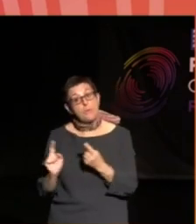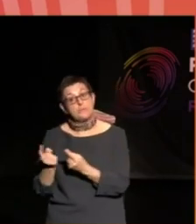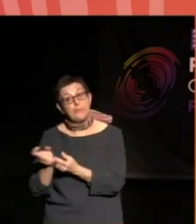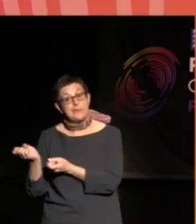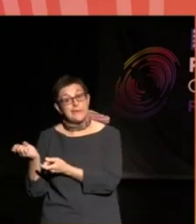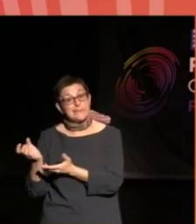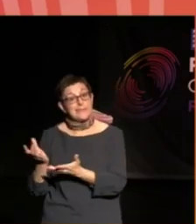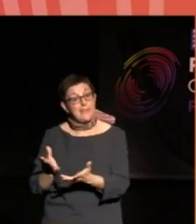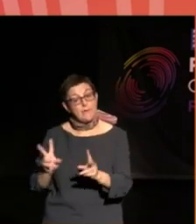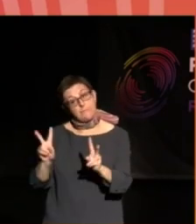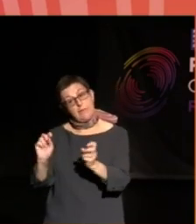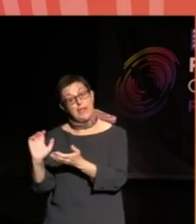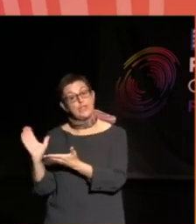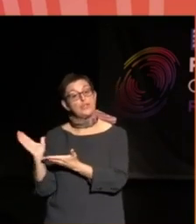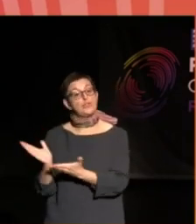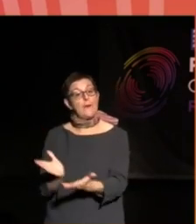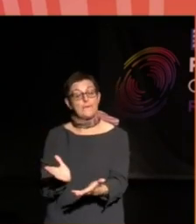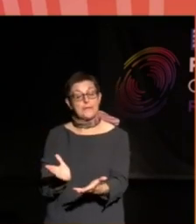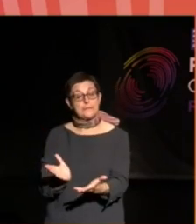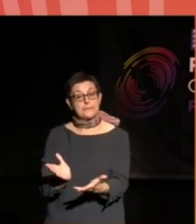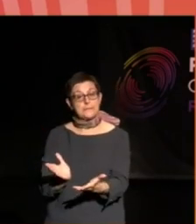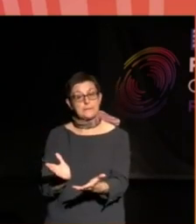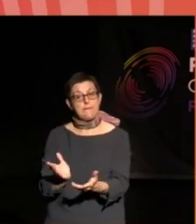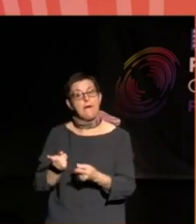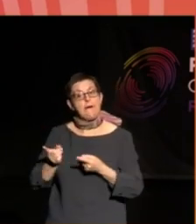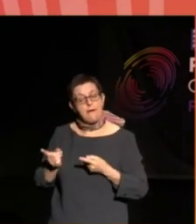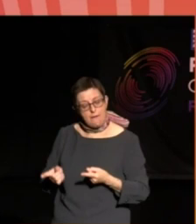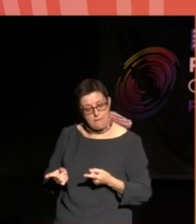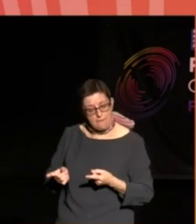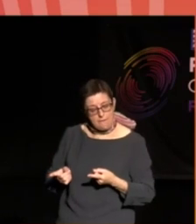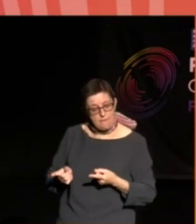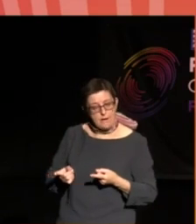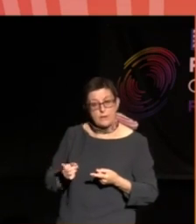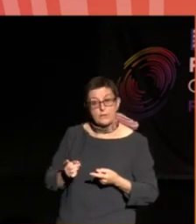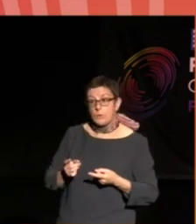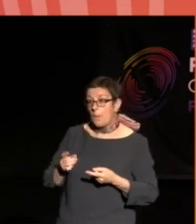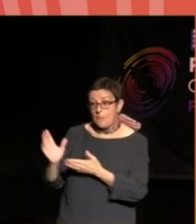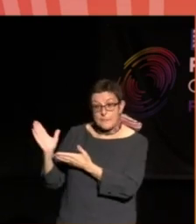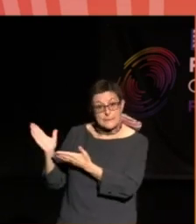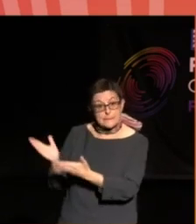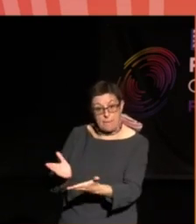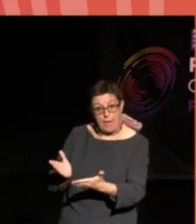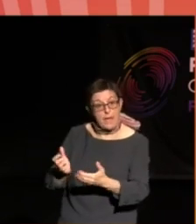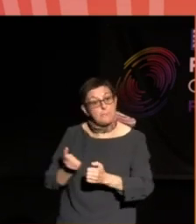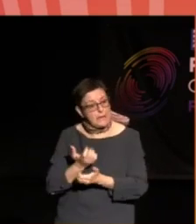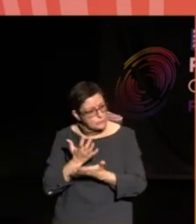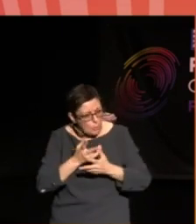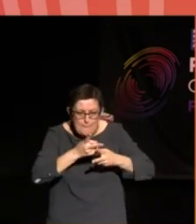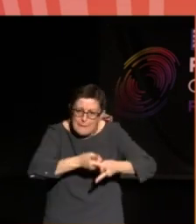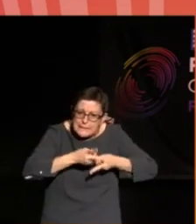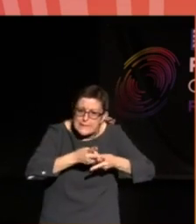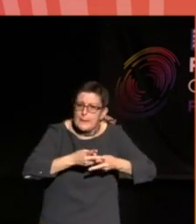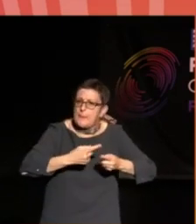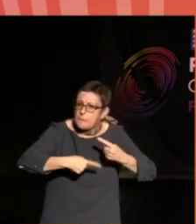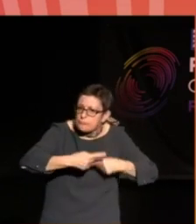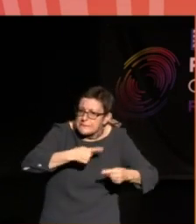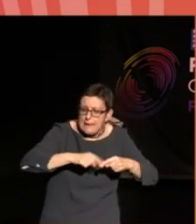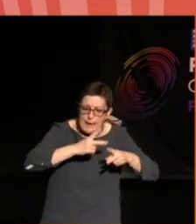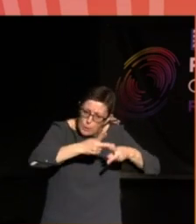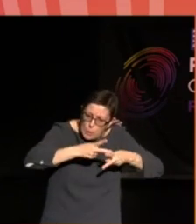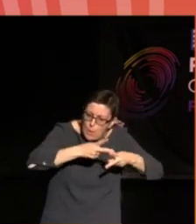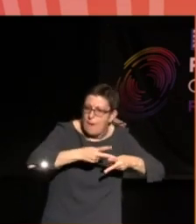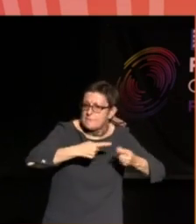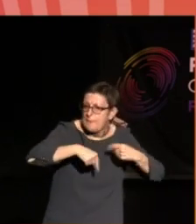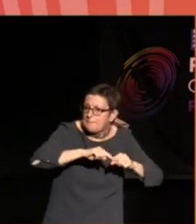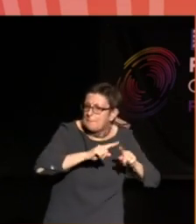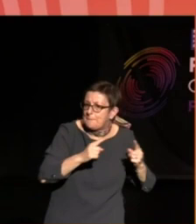as services, it would be then in the interest of the supplier of those services to maintain them, to recycle them, to look after them,